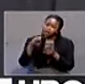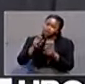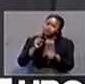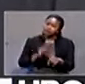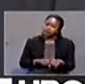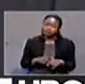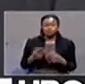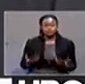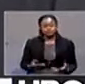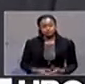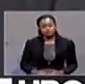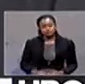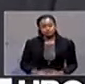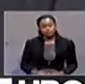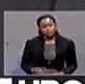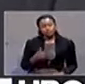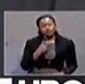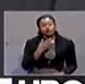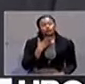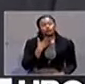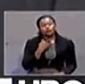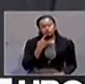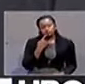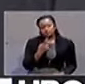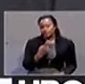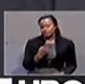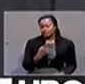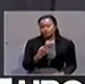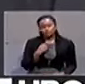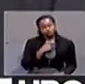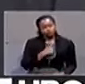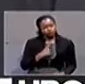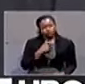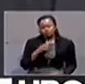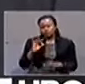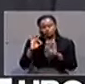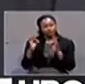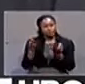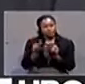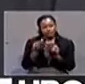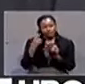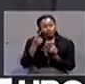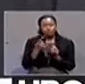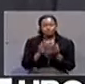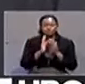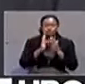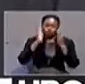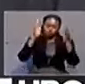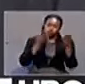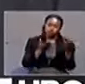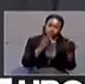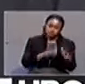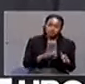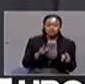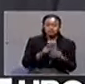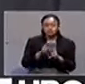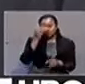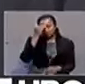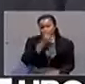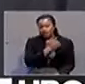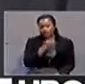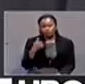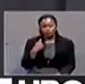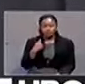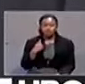I want to say sorry to the family for our late bishop and the Catholic diocese